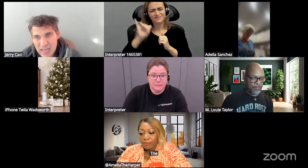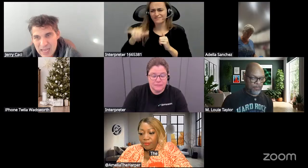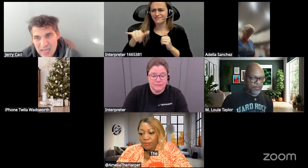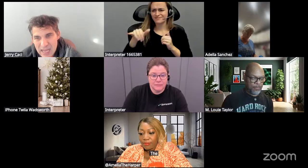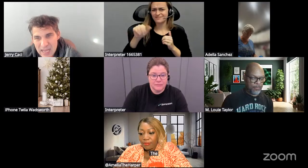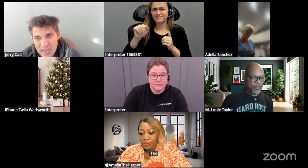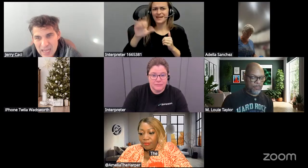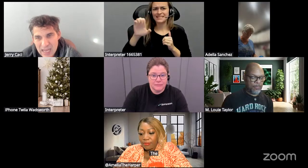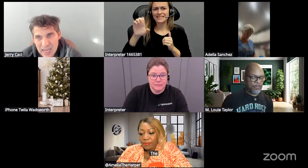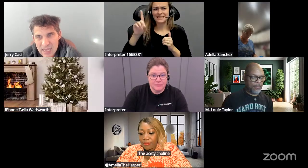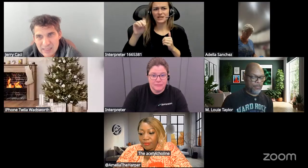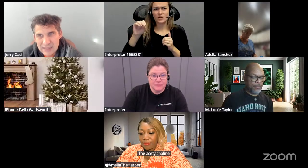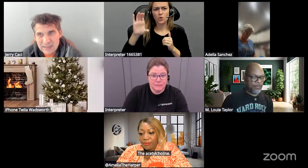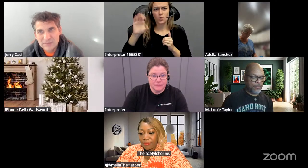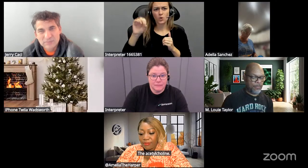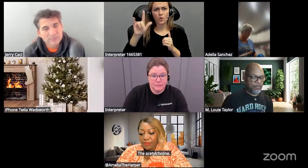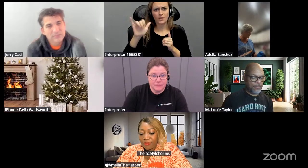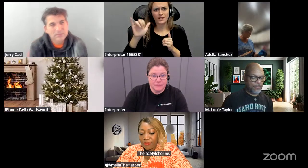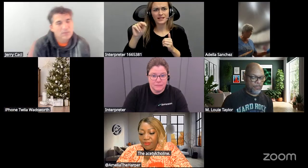acetylcholine